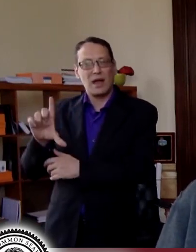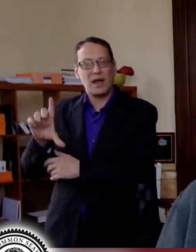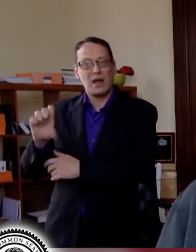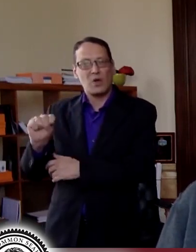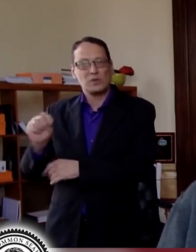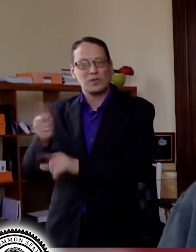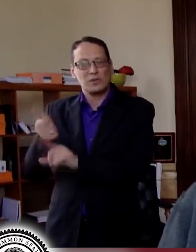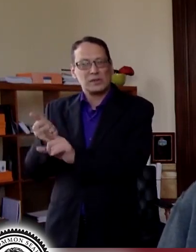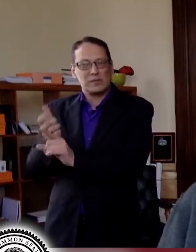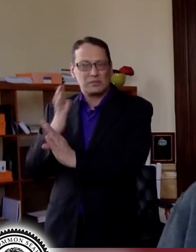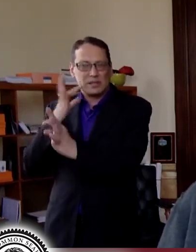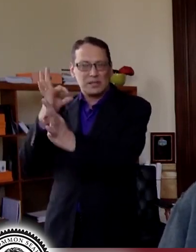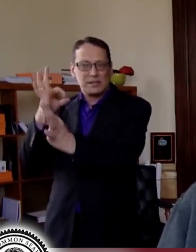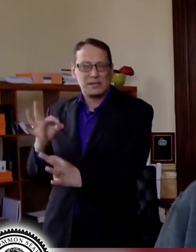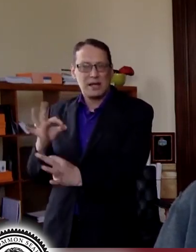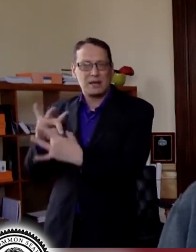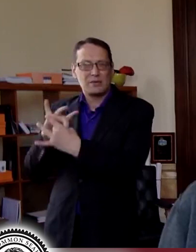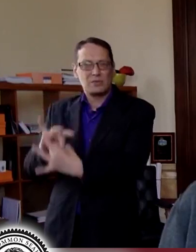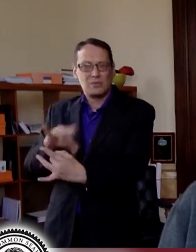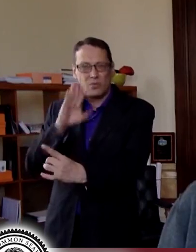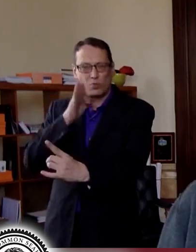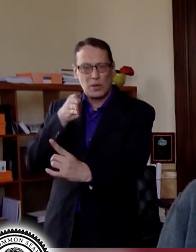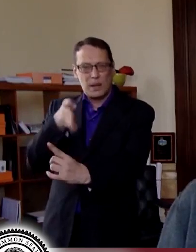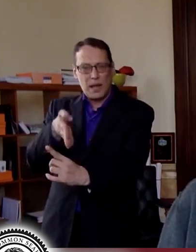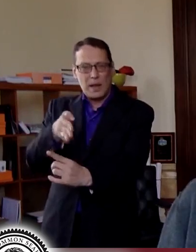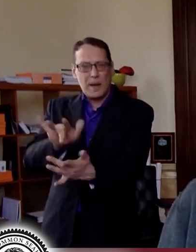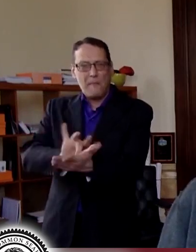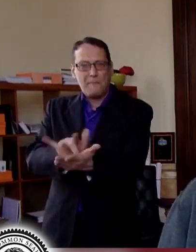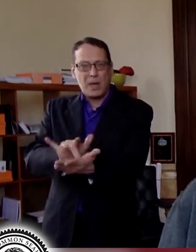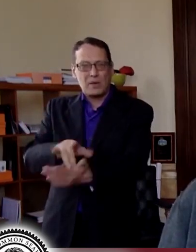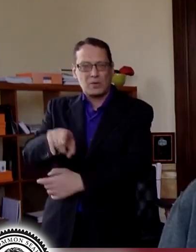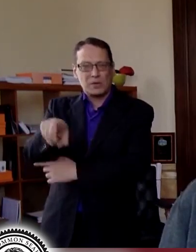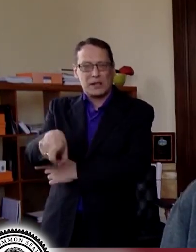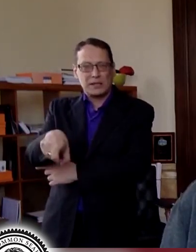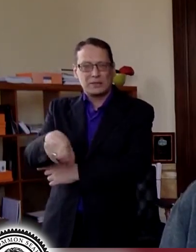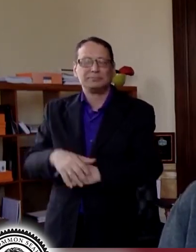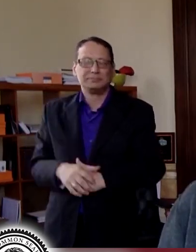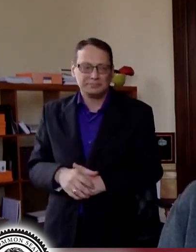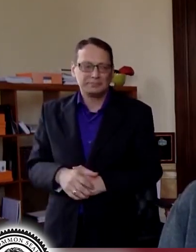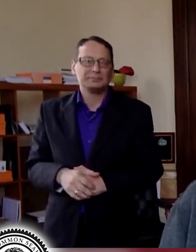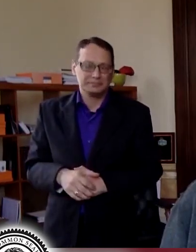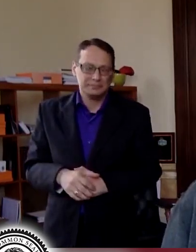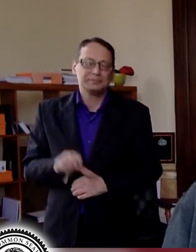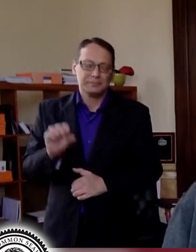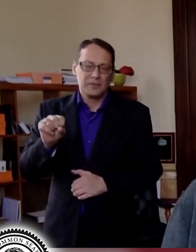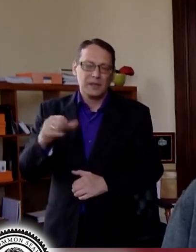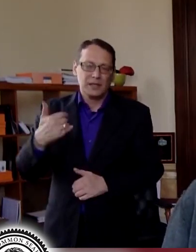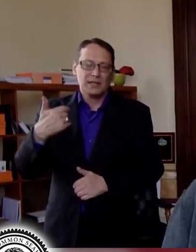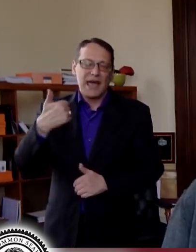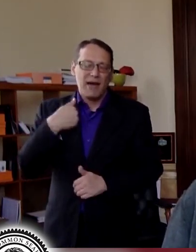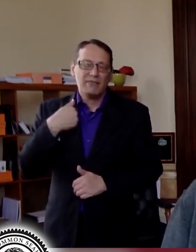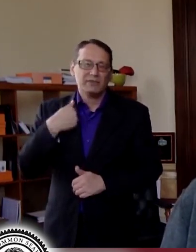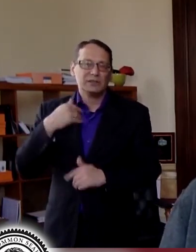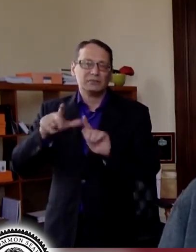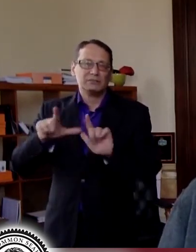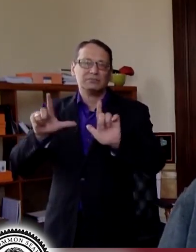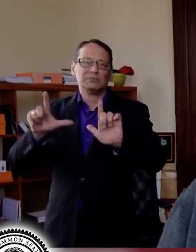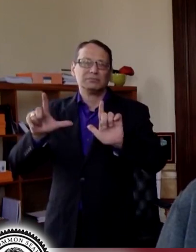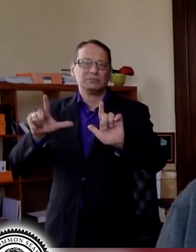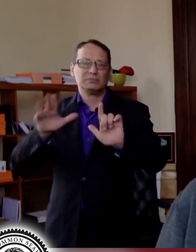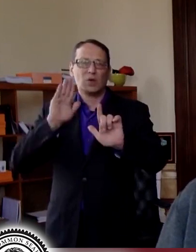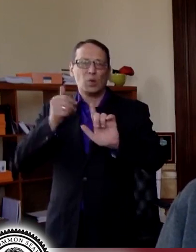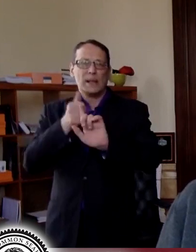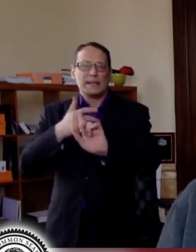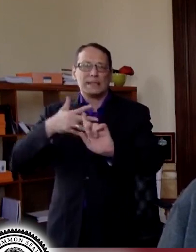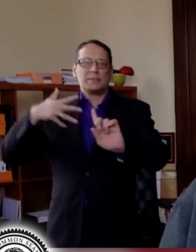directly associated with medical needs and that sort of thing. But yes, we have a transparency portal up there. It'll be expanded.